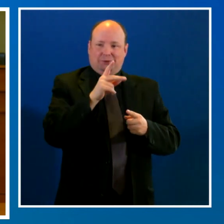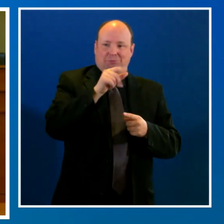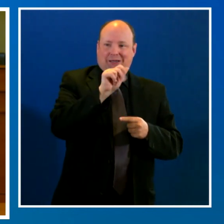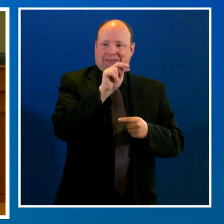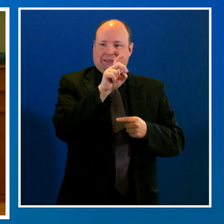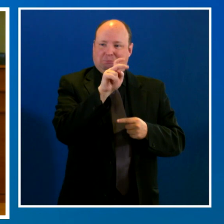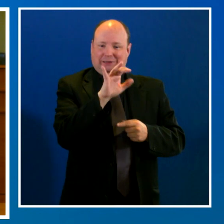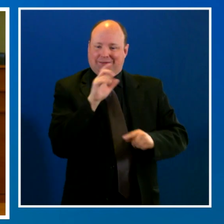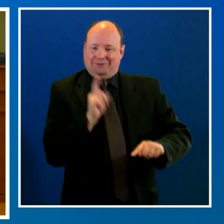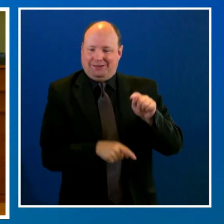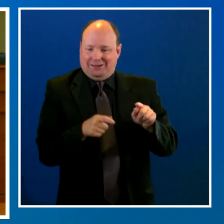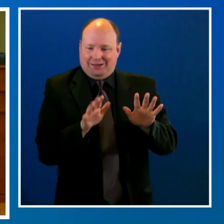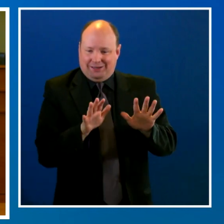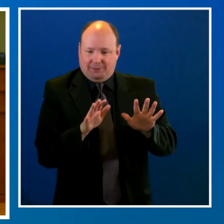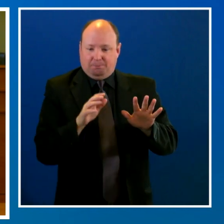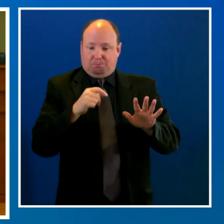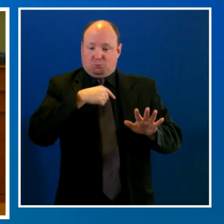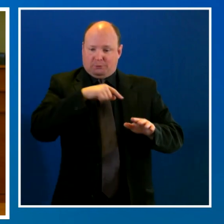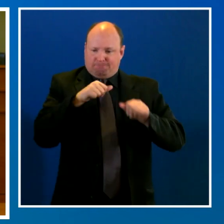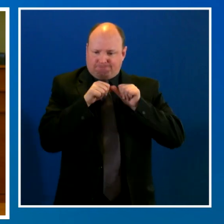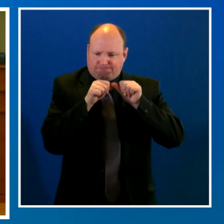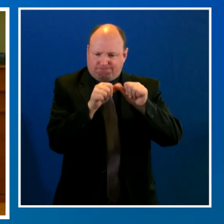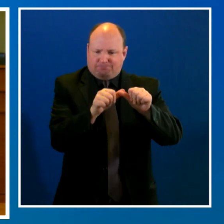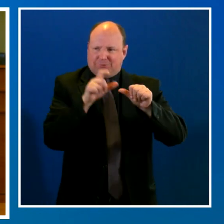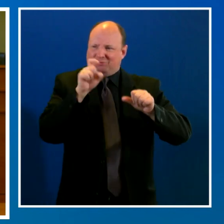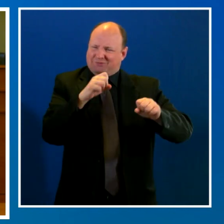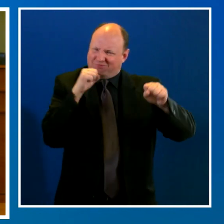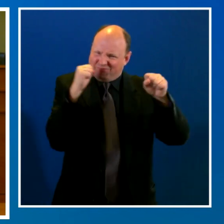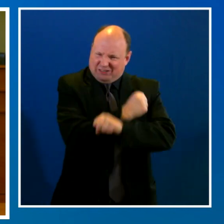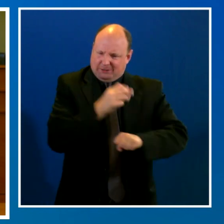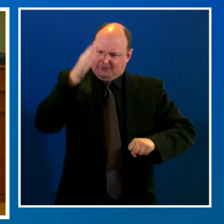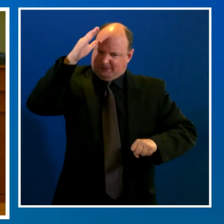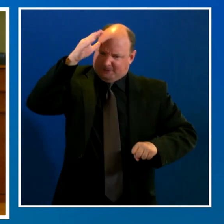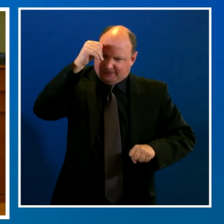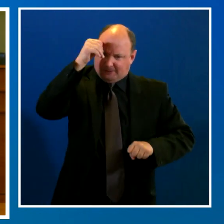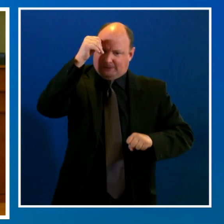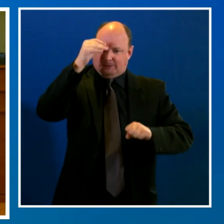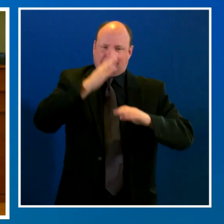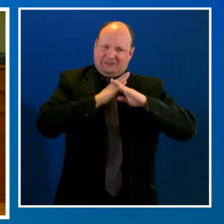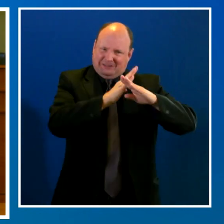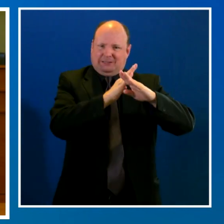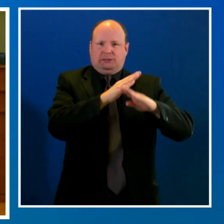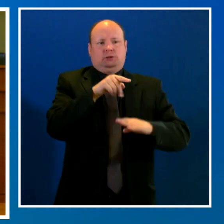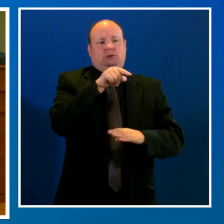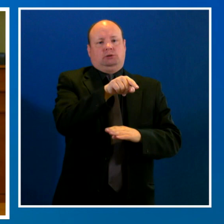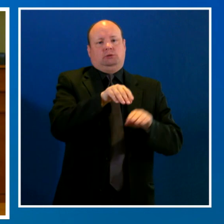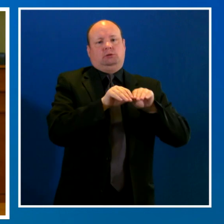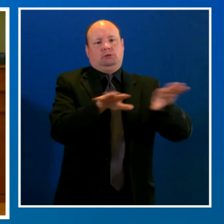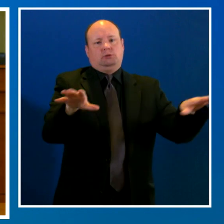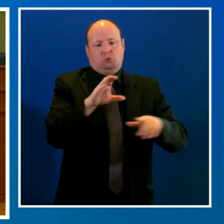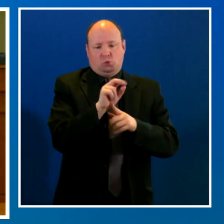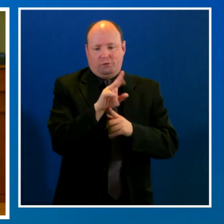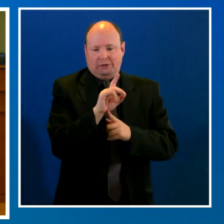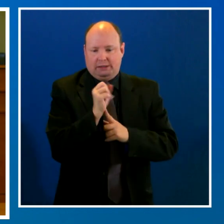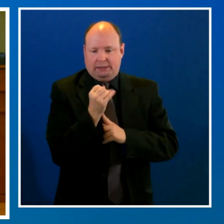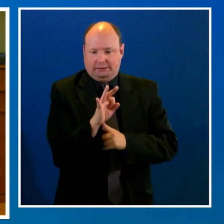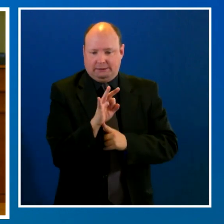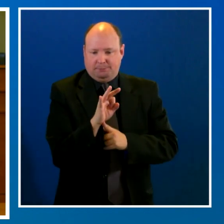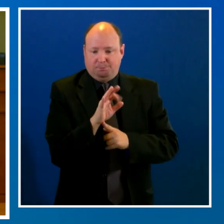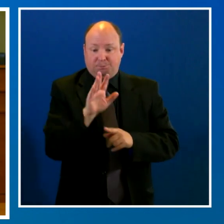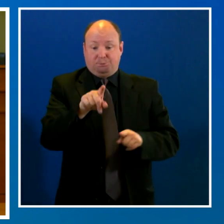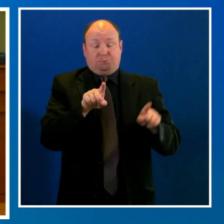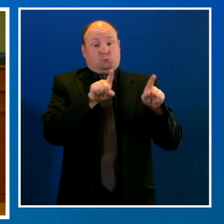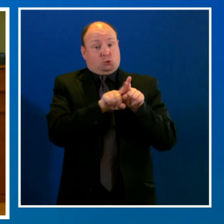Also, these continue to be trying times. Let's all do our part by showing patience,